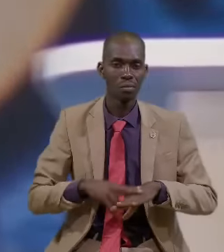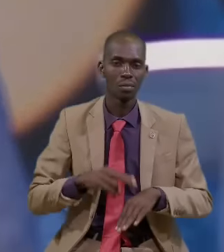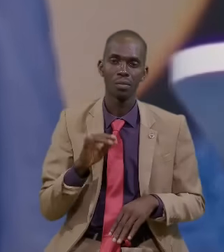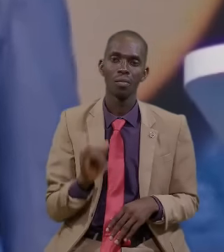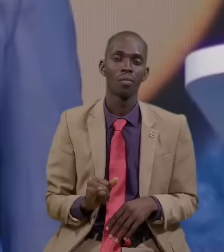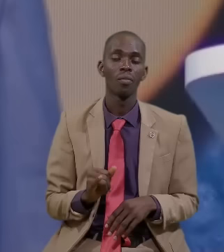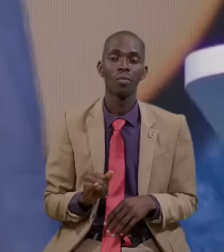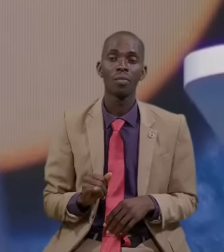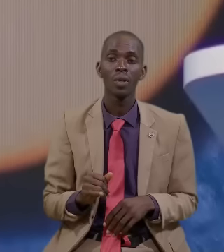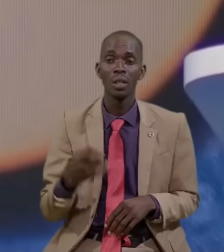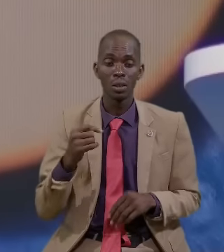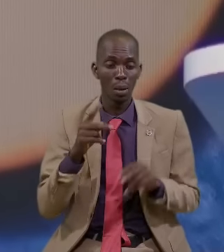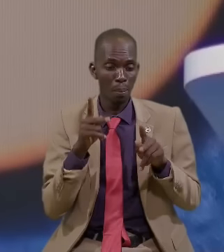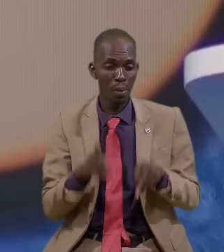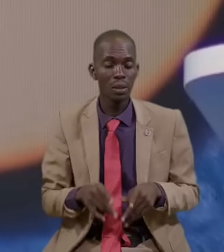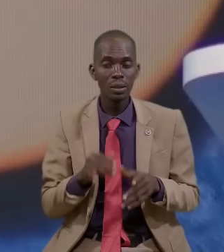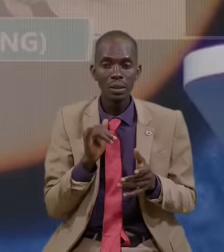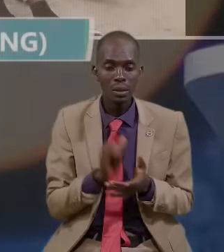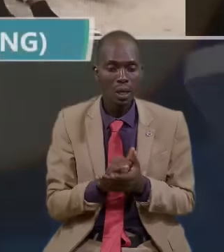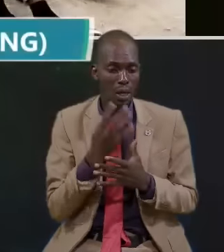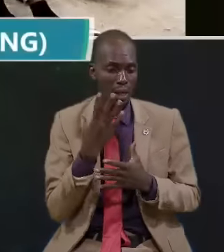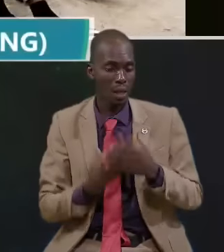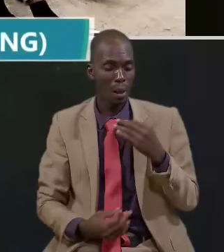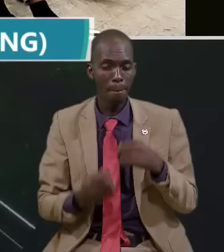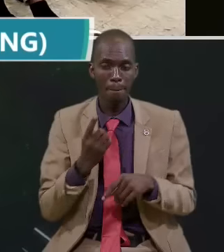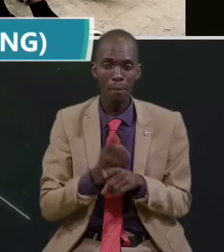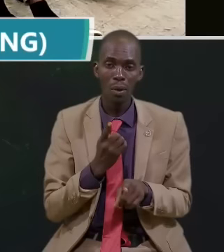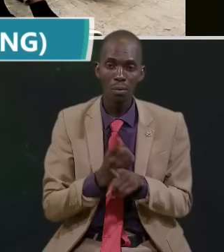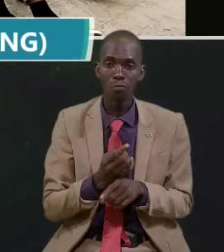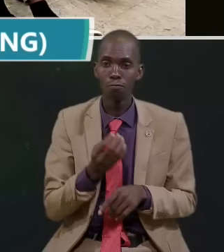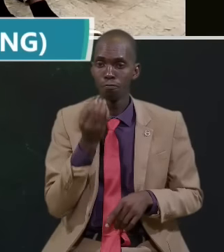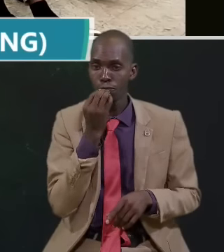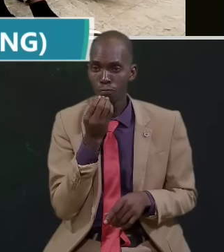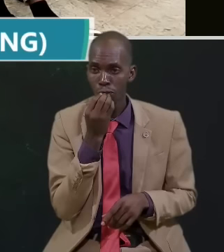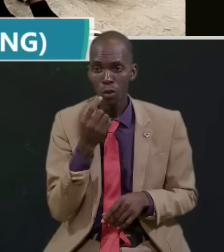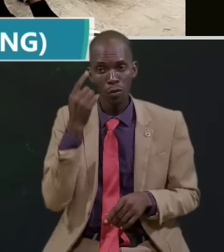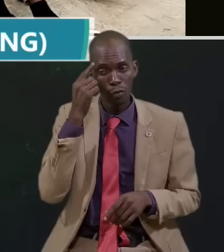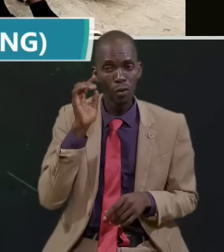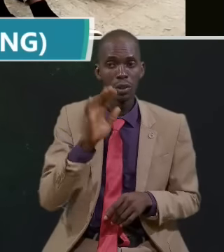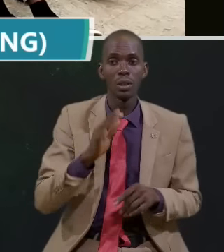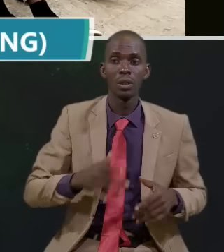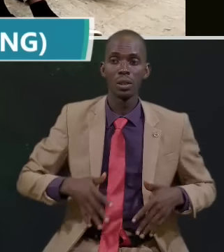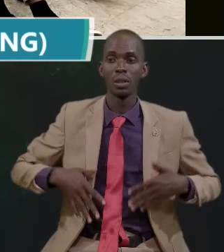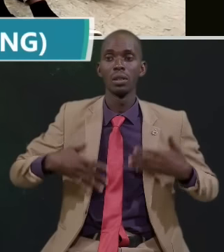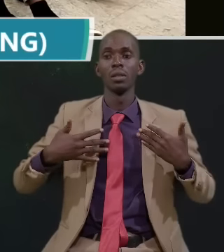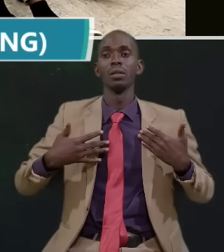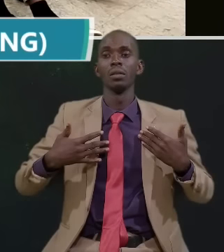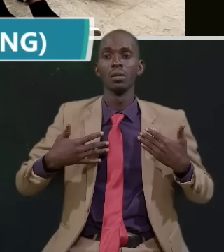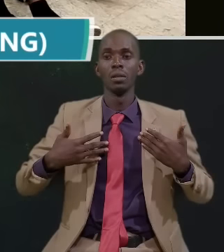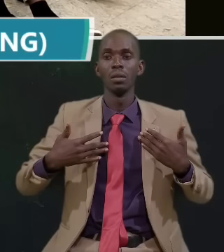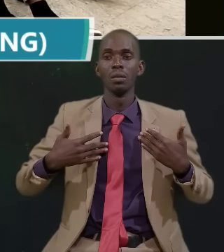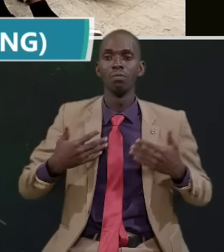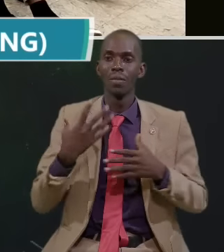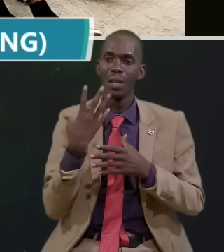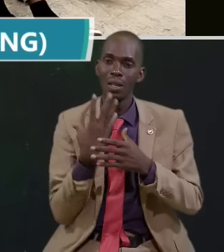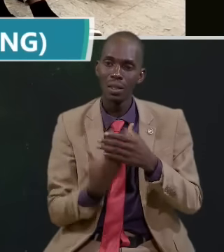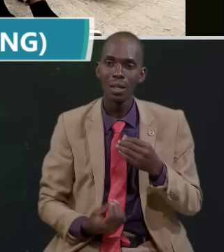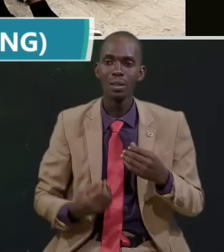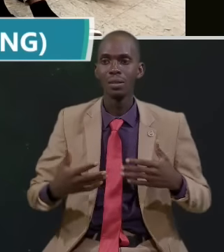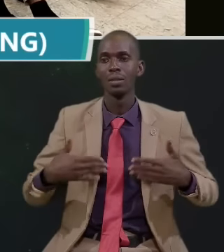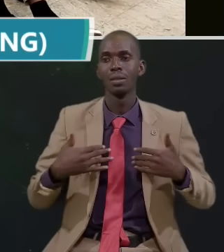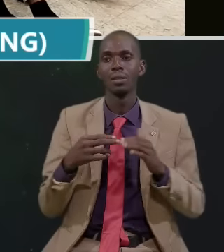lacks appropriate food, convenient food for his life, lacks gladness. And so